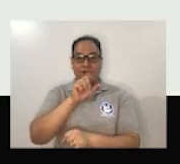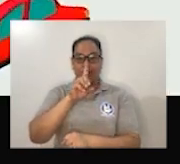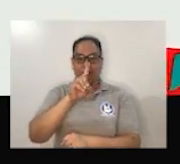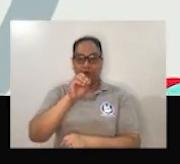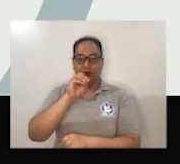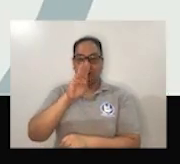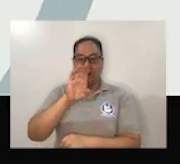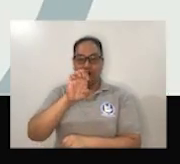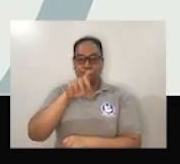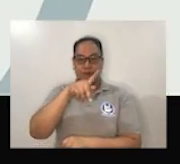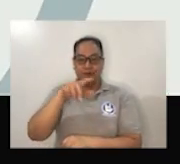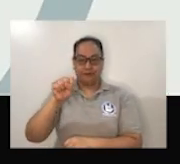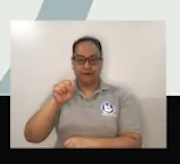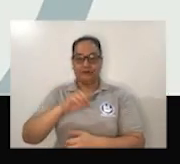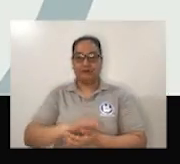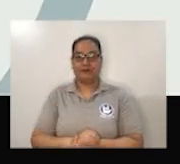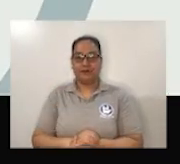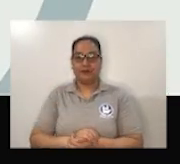Photoshop?